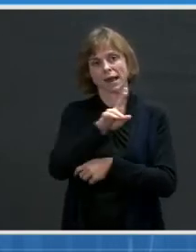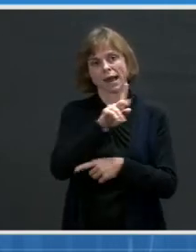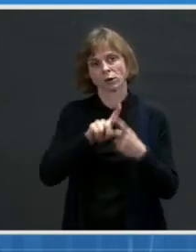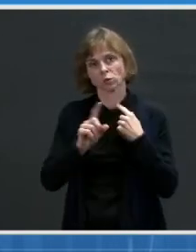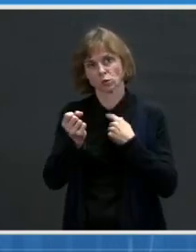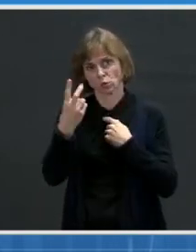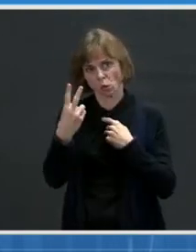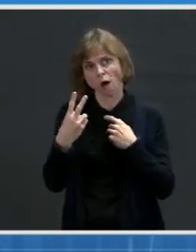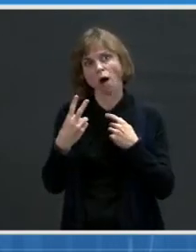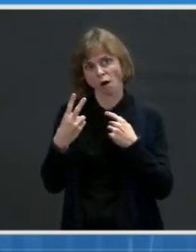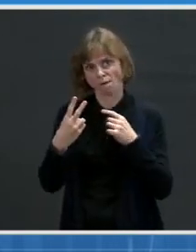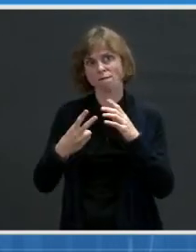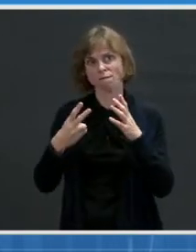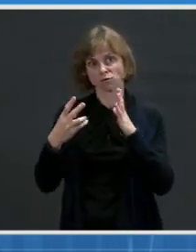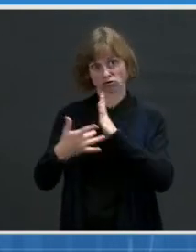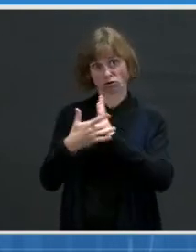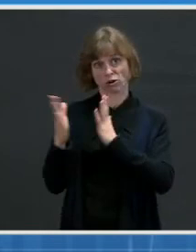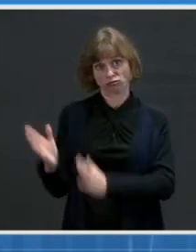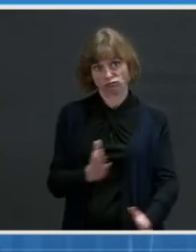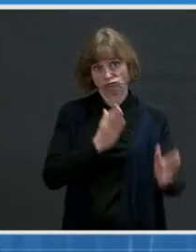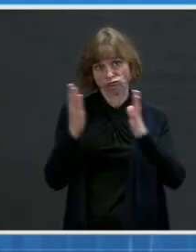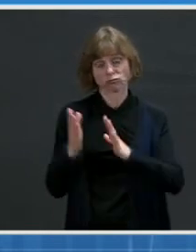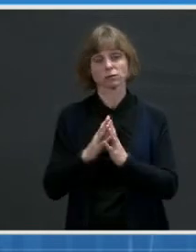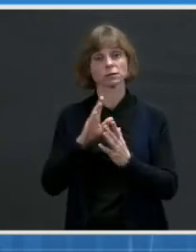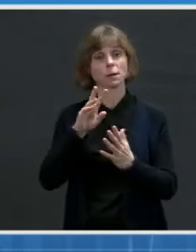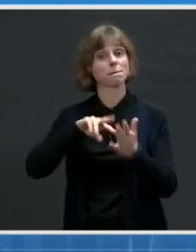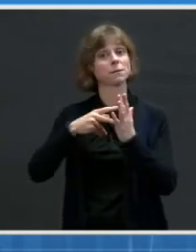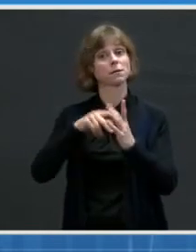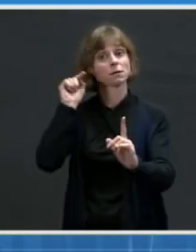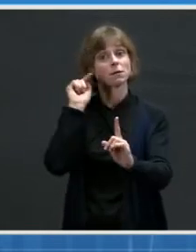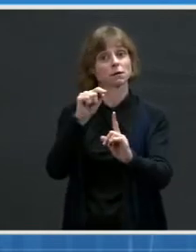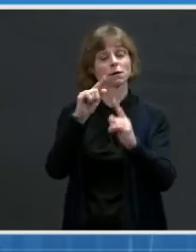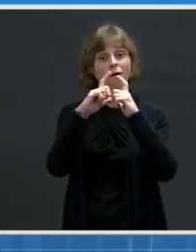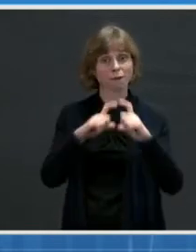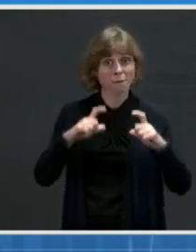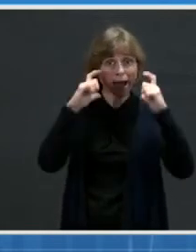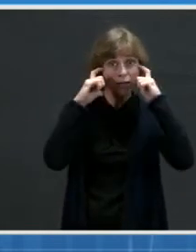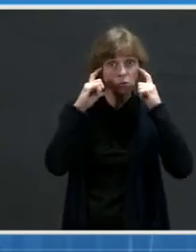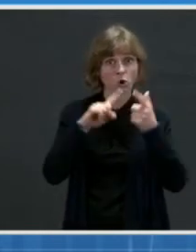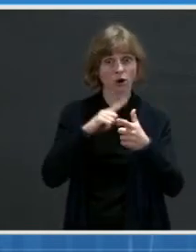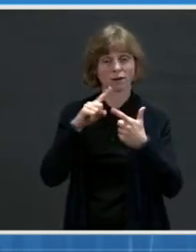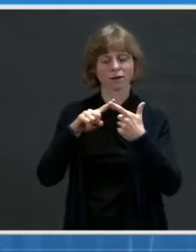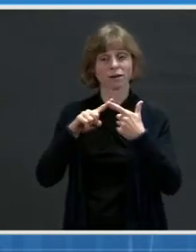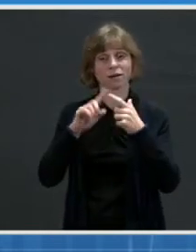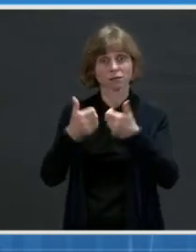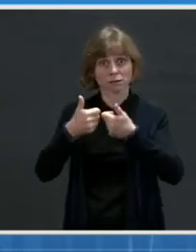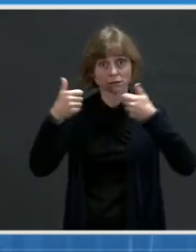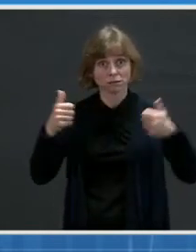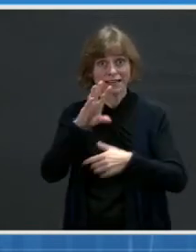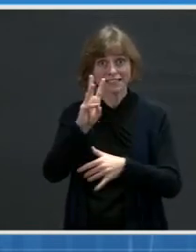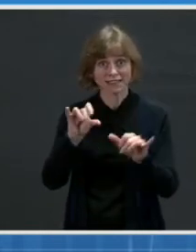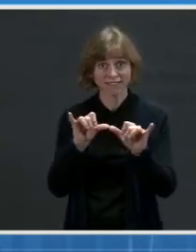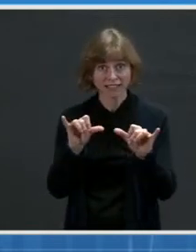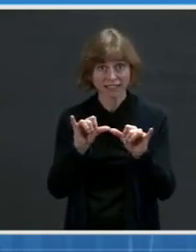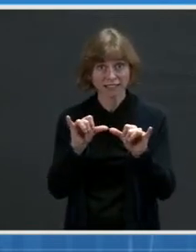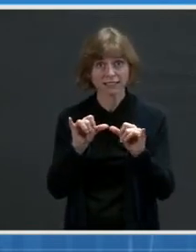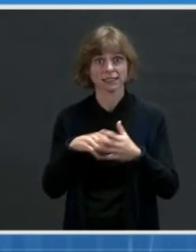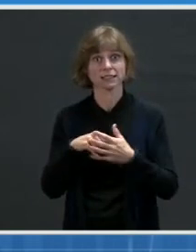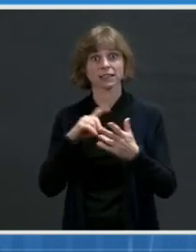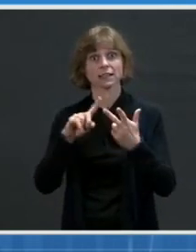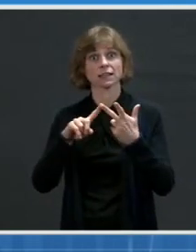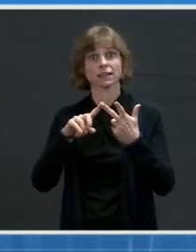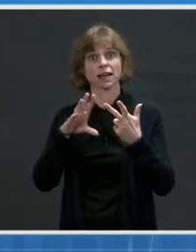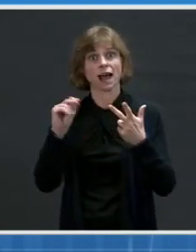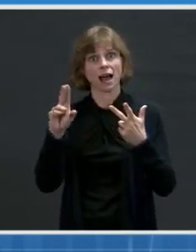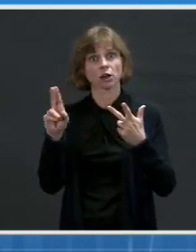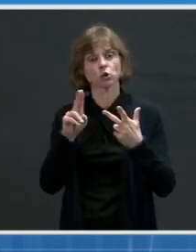strategy. In particular, universal mask wearing, physical distancing of at least 6 feet, and using cohorting or podding